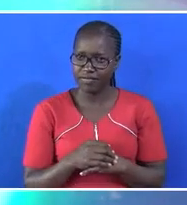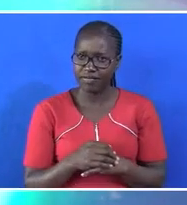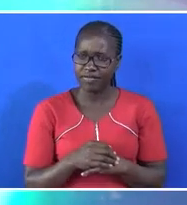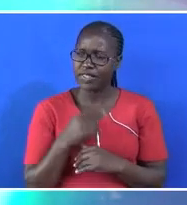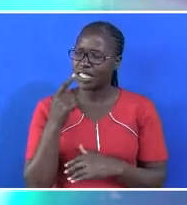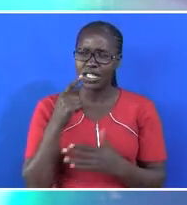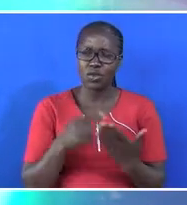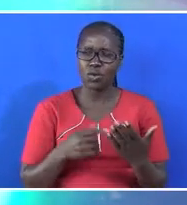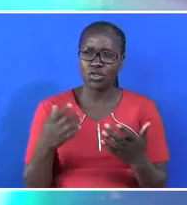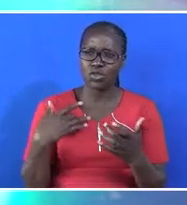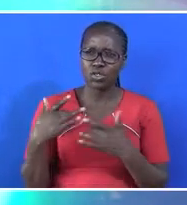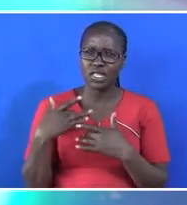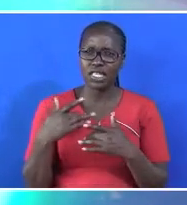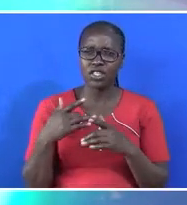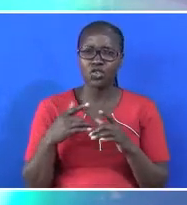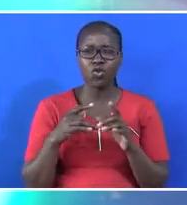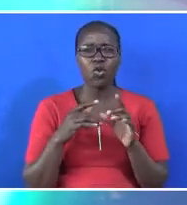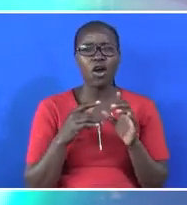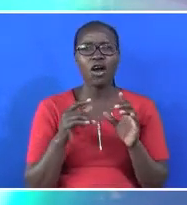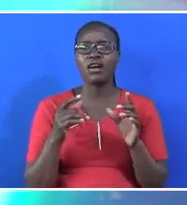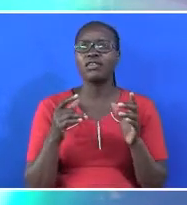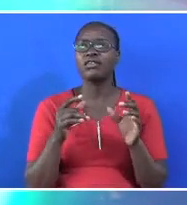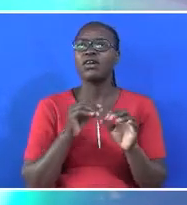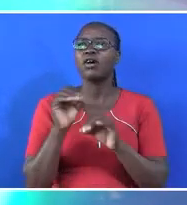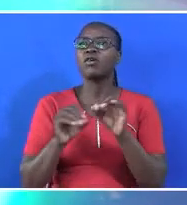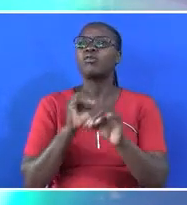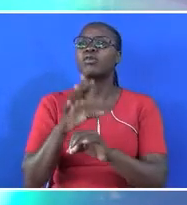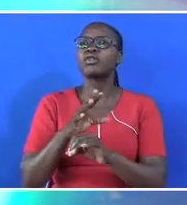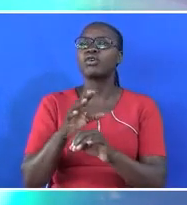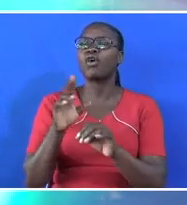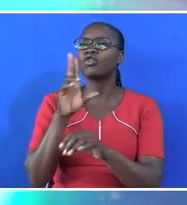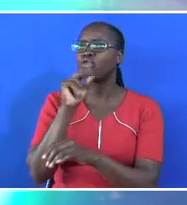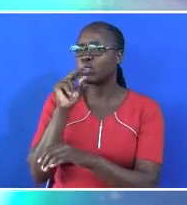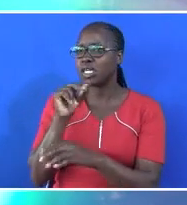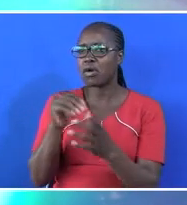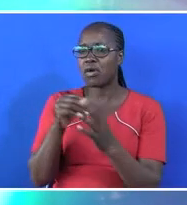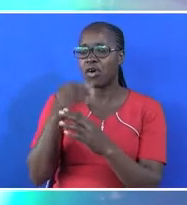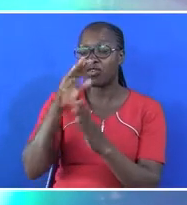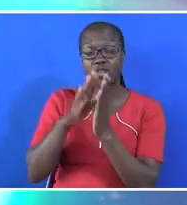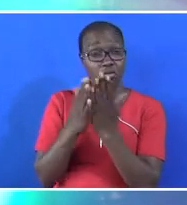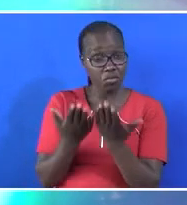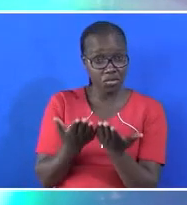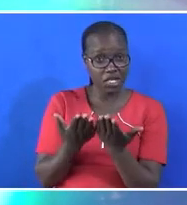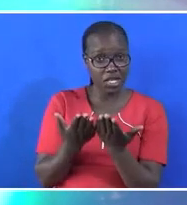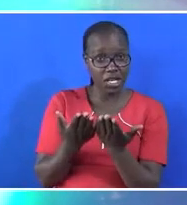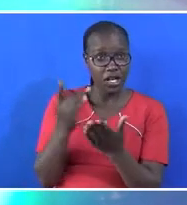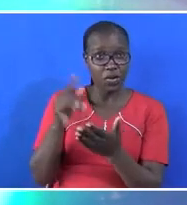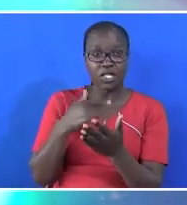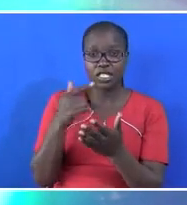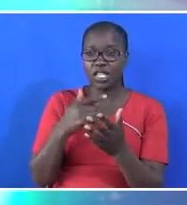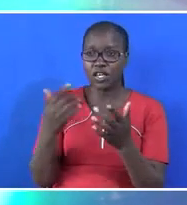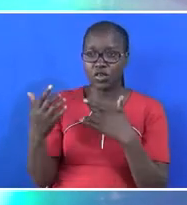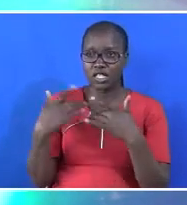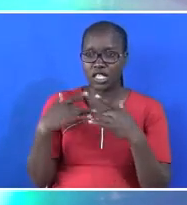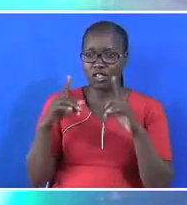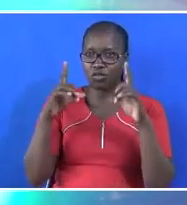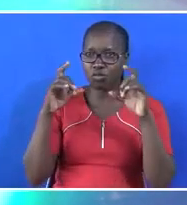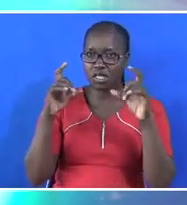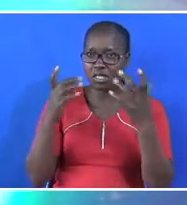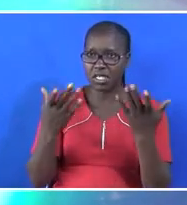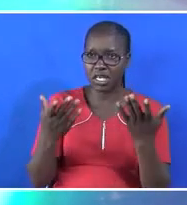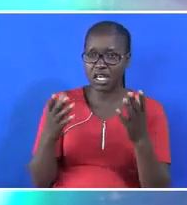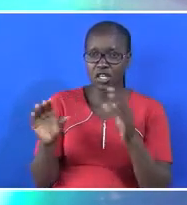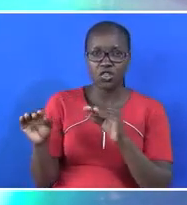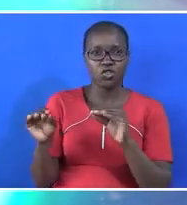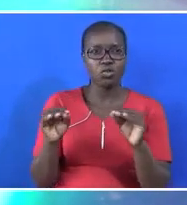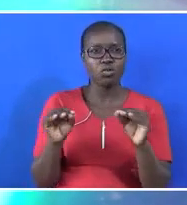they say concerning your post on Twitter and Facebook? What did they say? What did they say concerning your picture? You